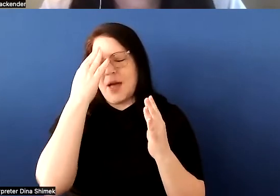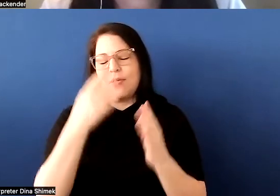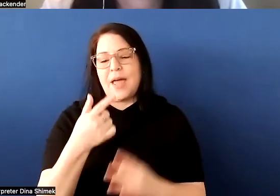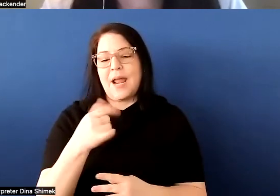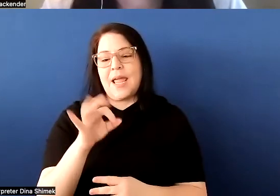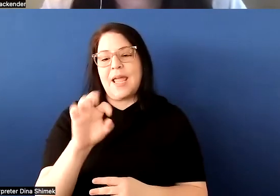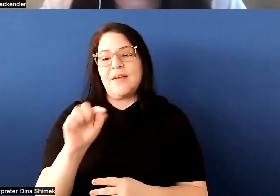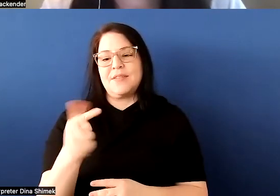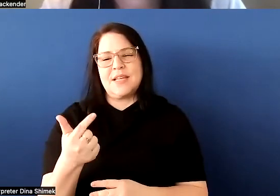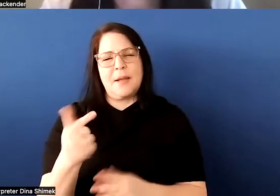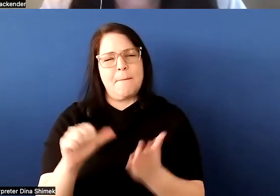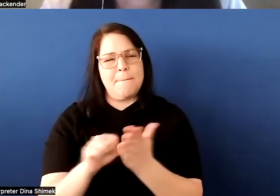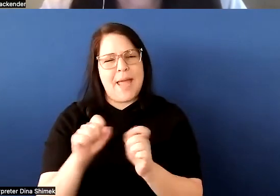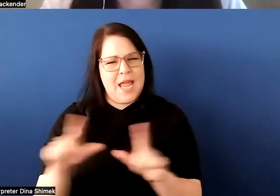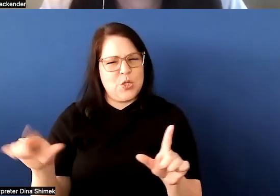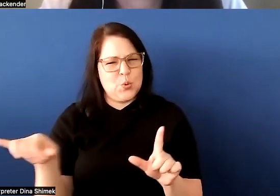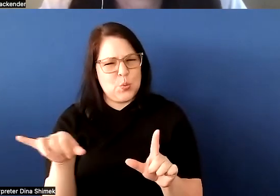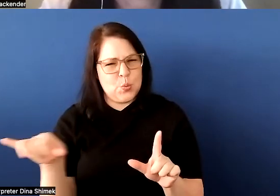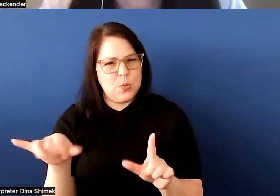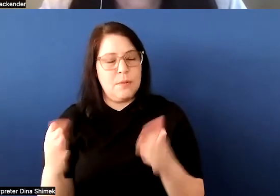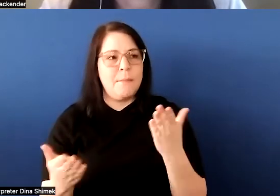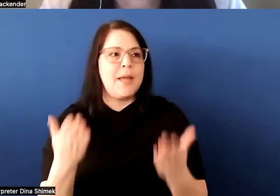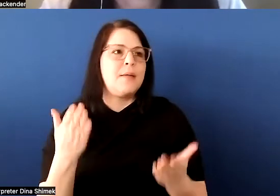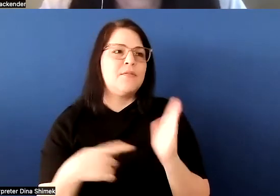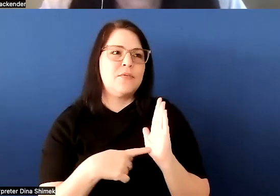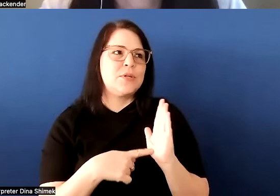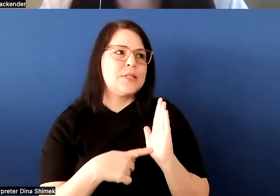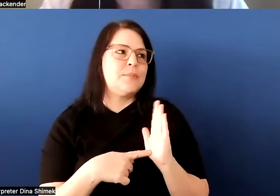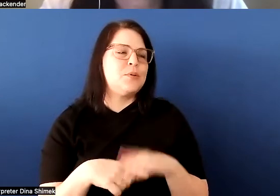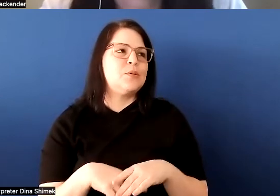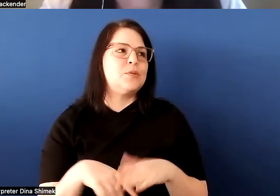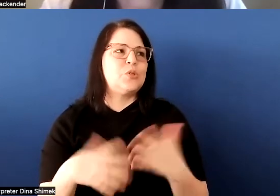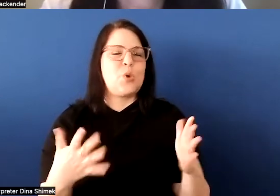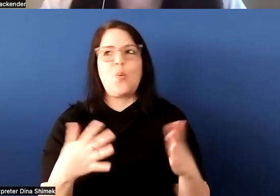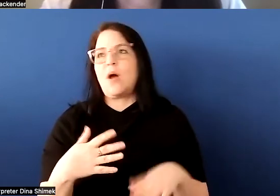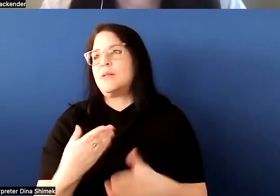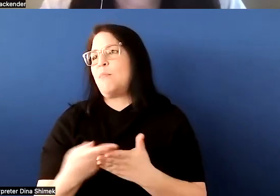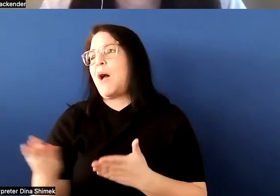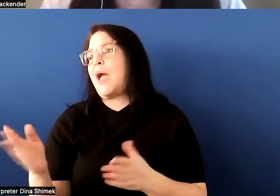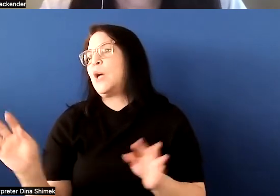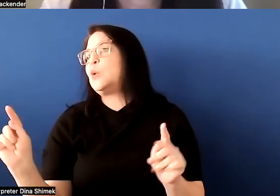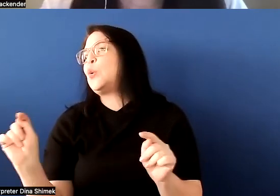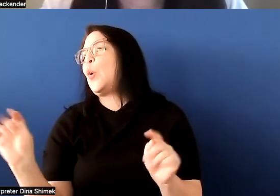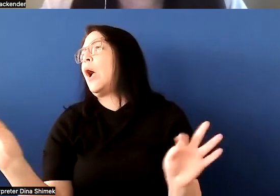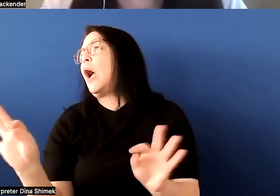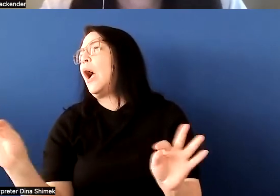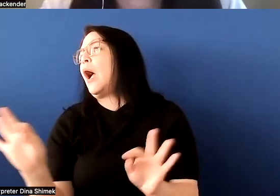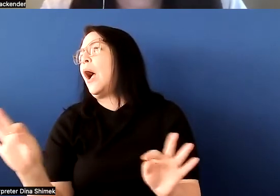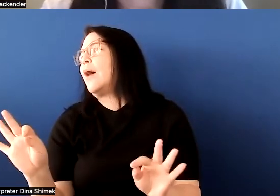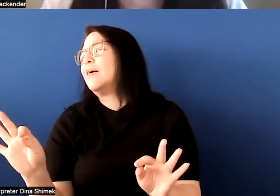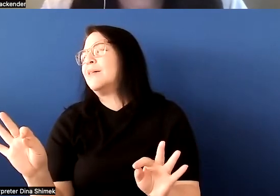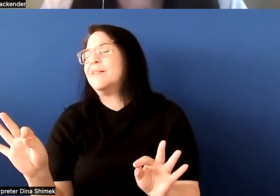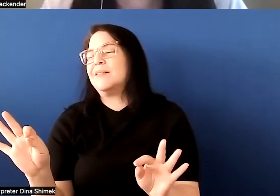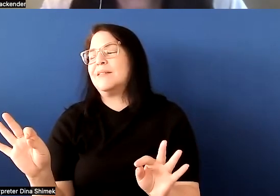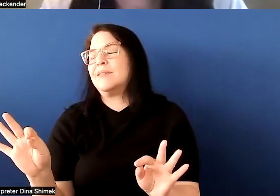right? Maybe you don't want another toy or, something more physical and tangible